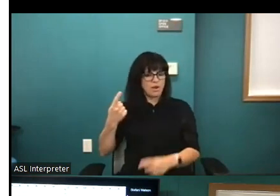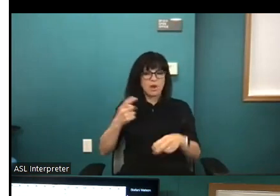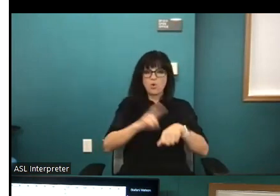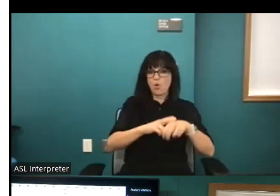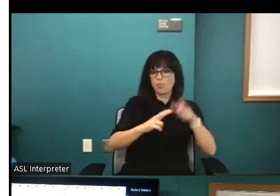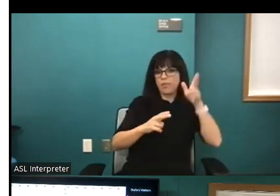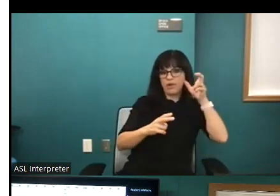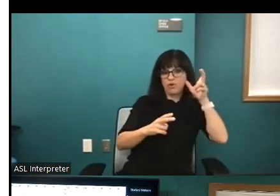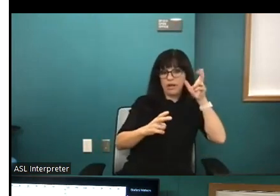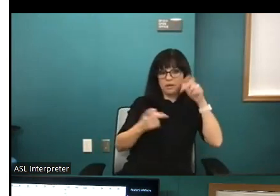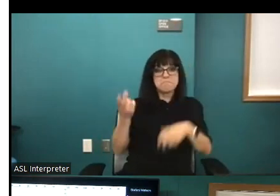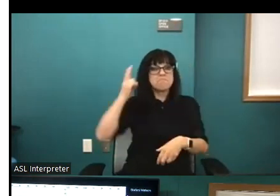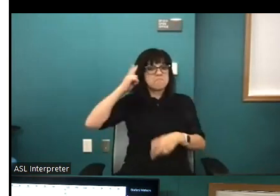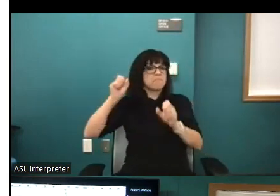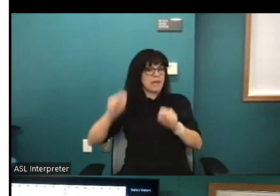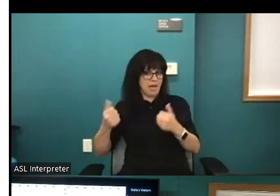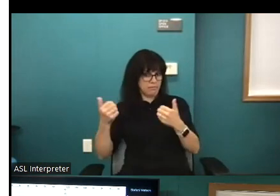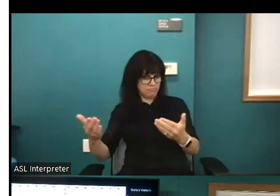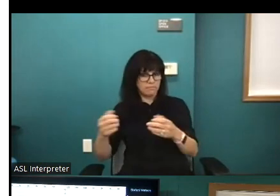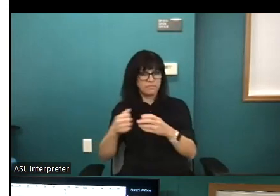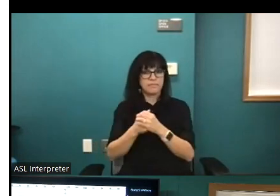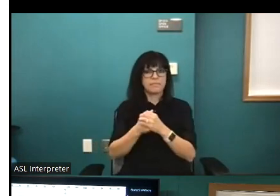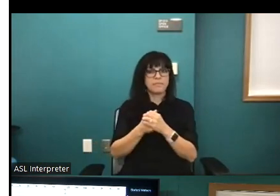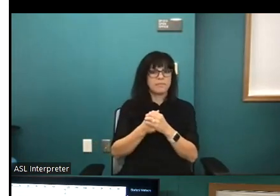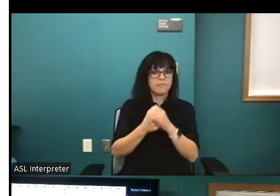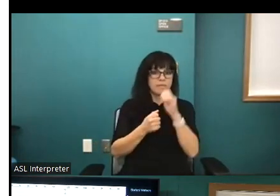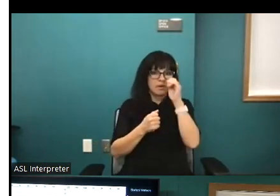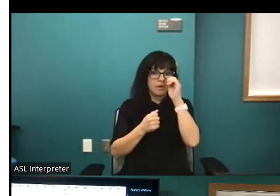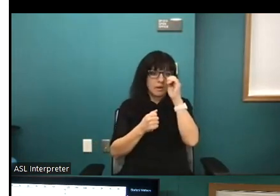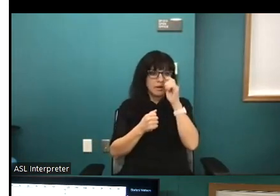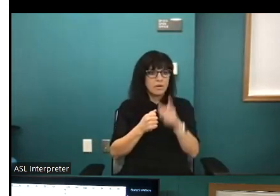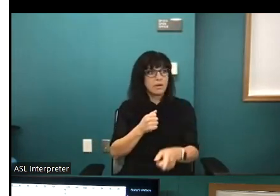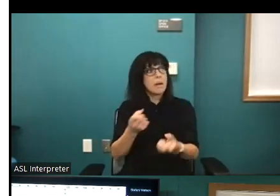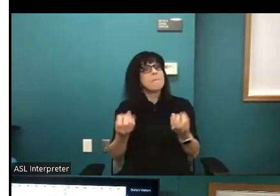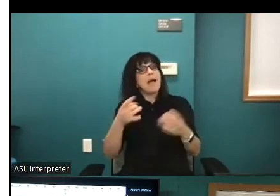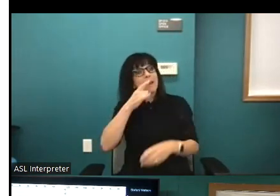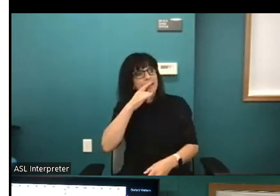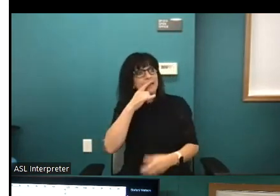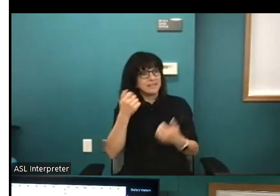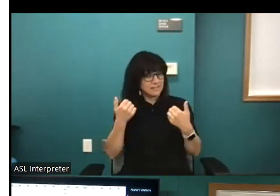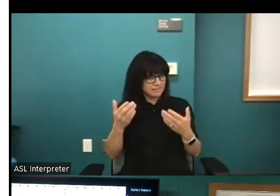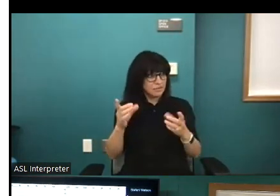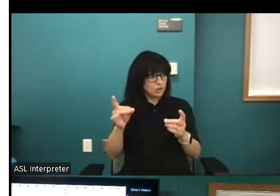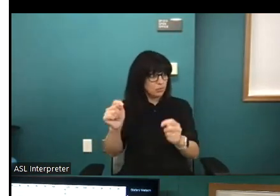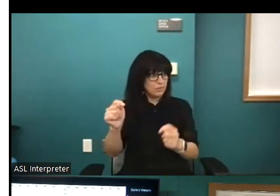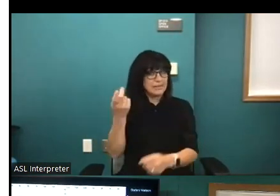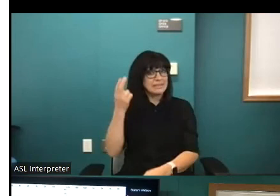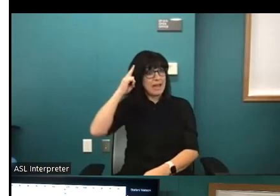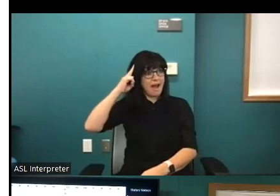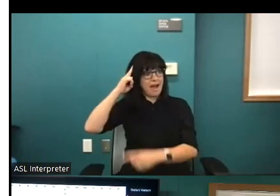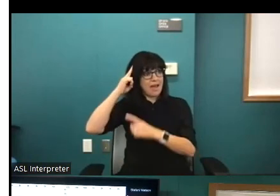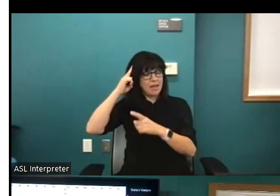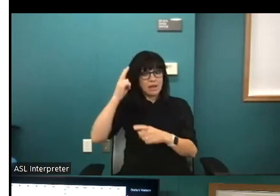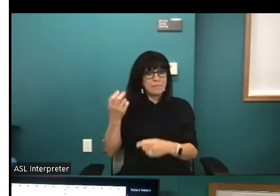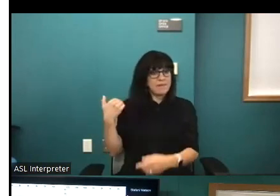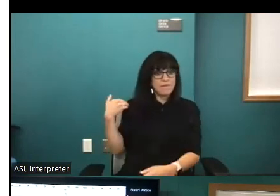We can do this now, right? And we have to have, and this one's not. Lots of kids going in and getting that done now. Yeah, who were not